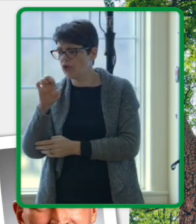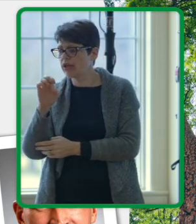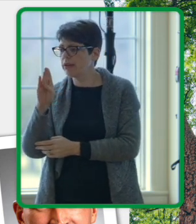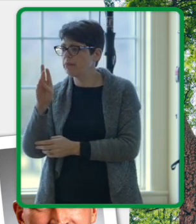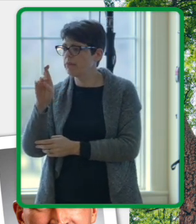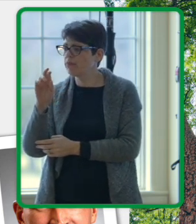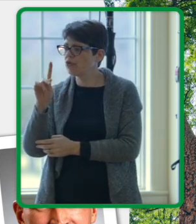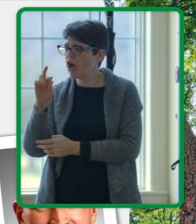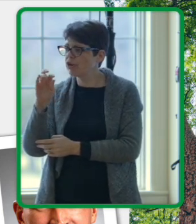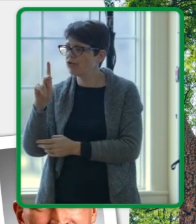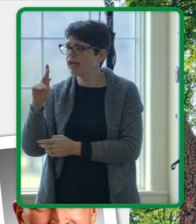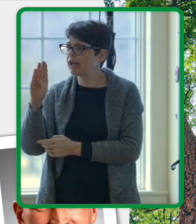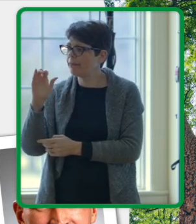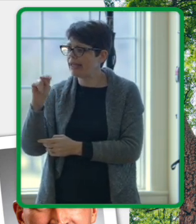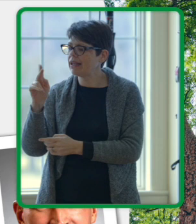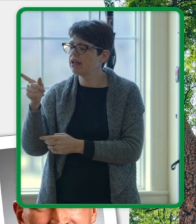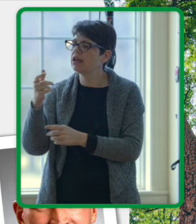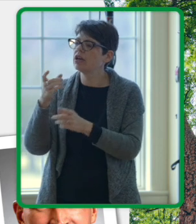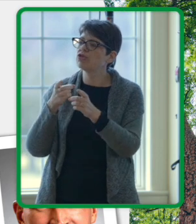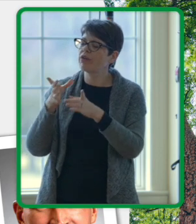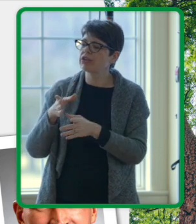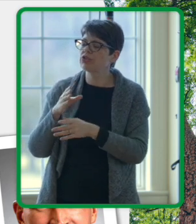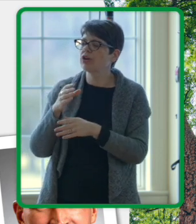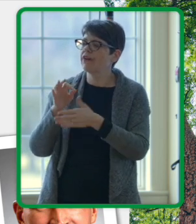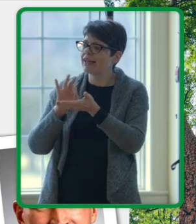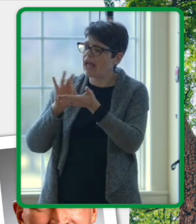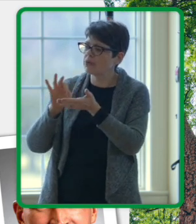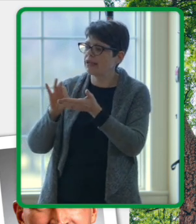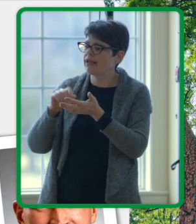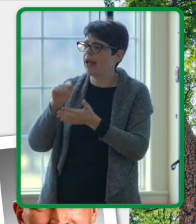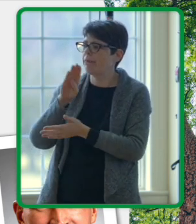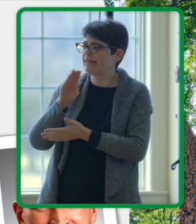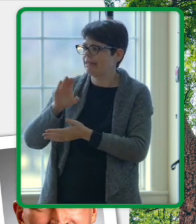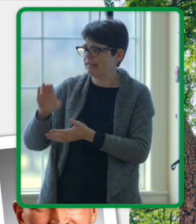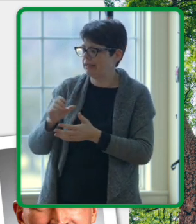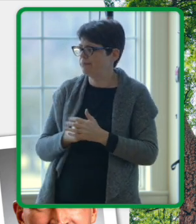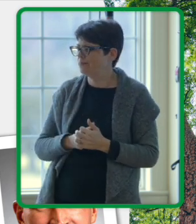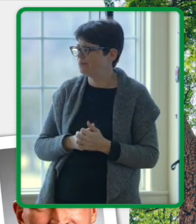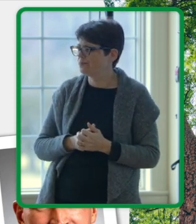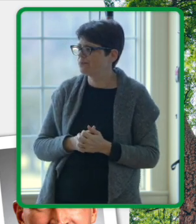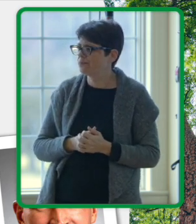is Director of Accounting at Berkshire Community College.